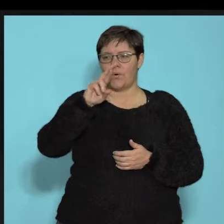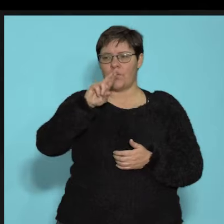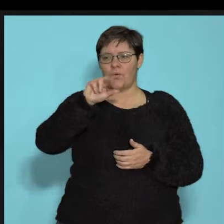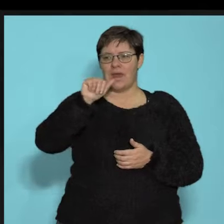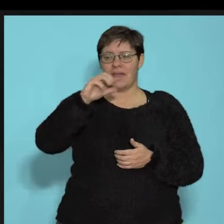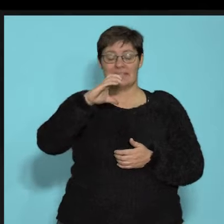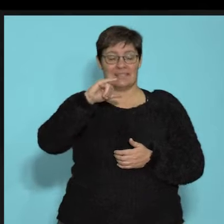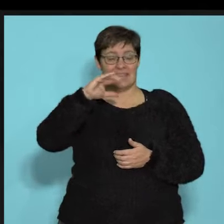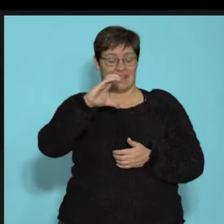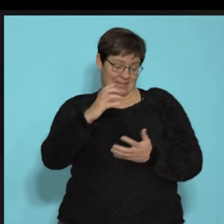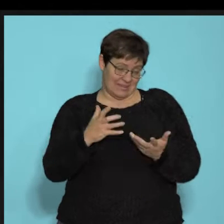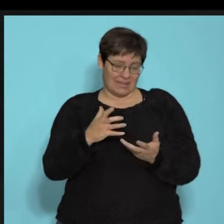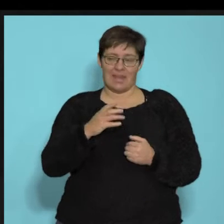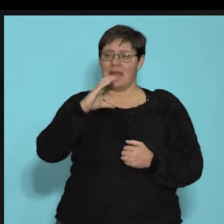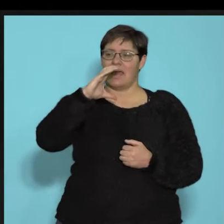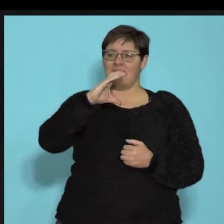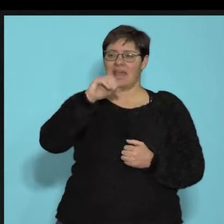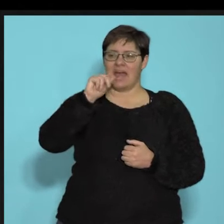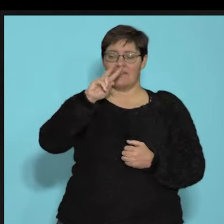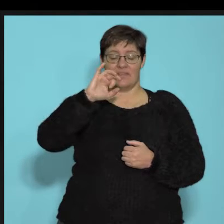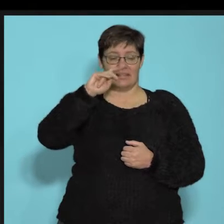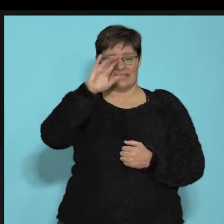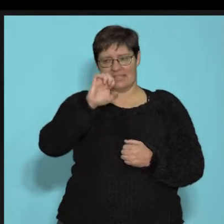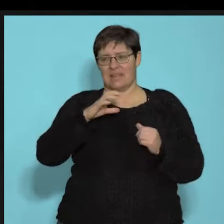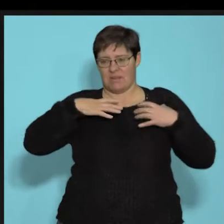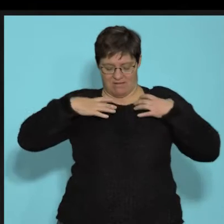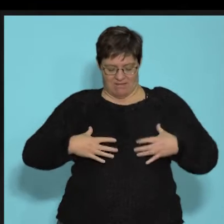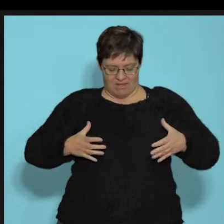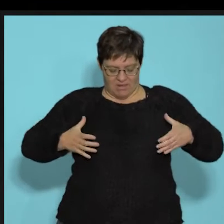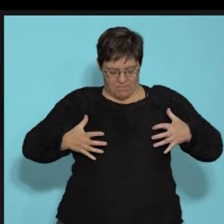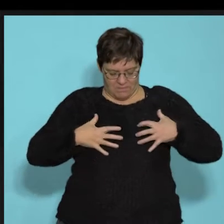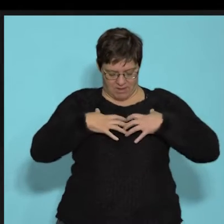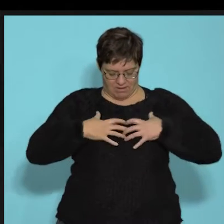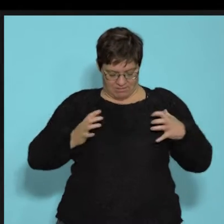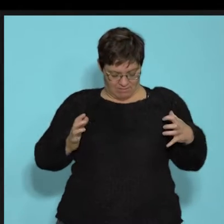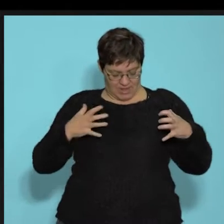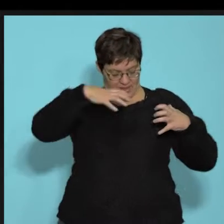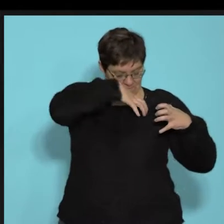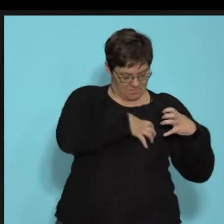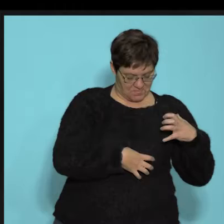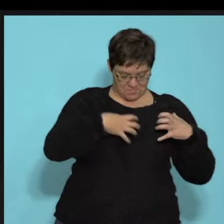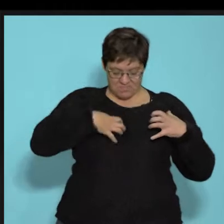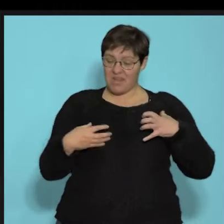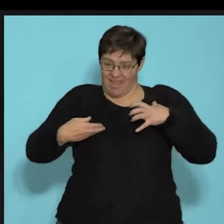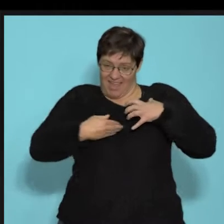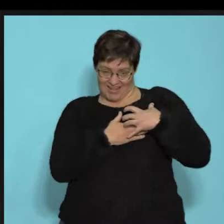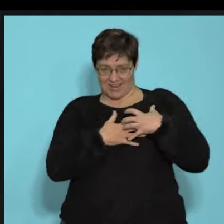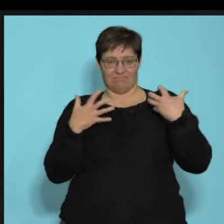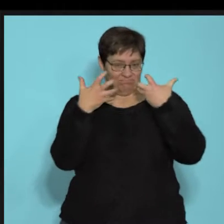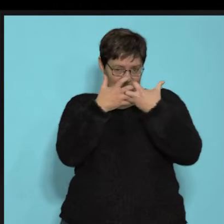is the thorax. That's what we call the thoracic cavity. And when we look at that, right, let me put here,